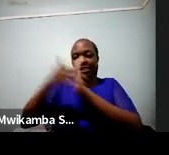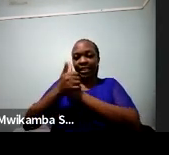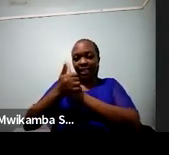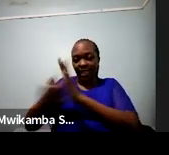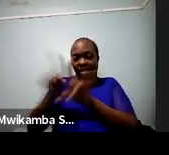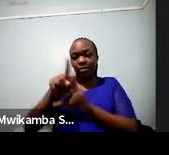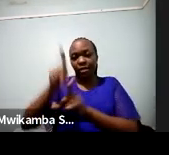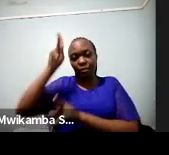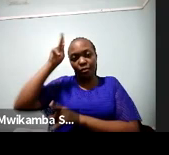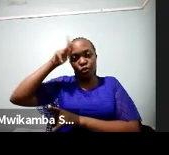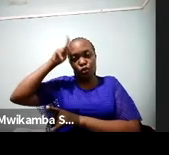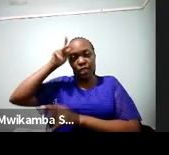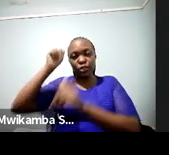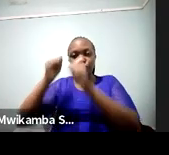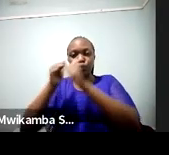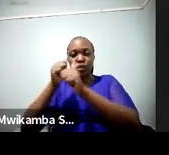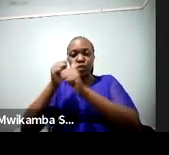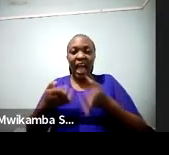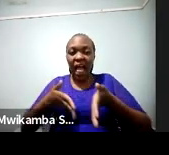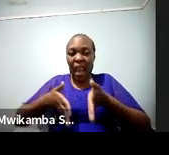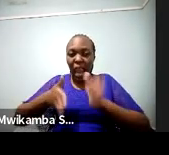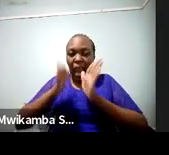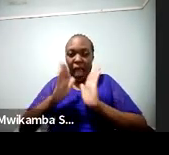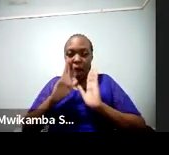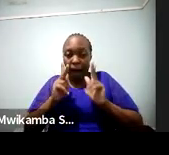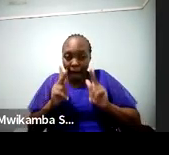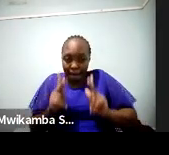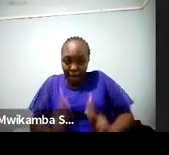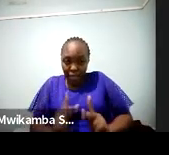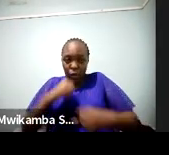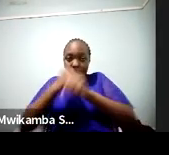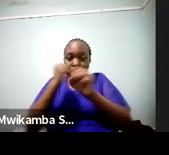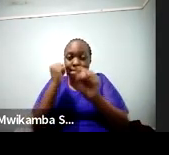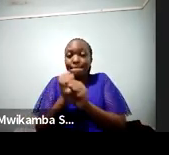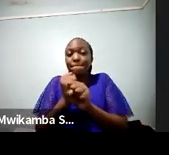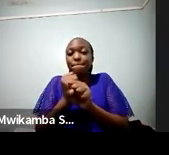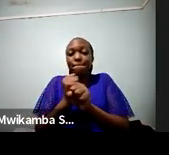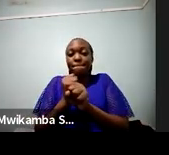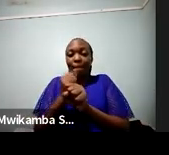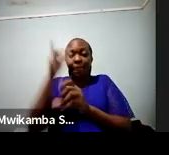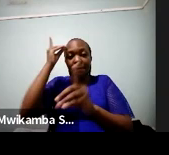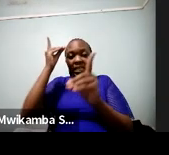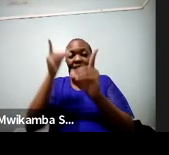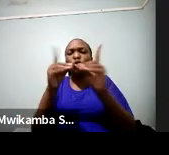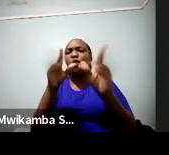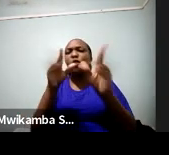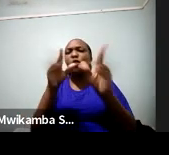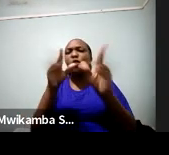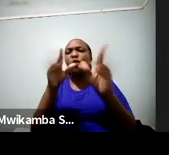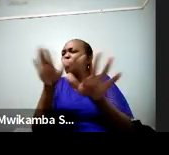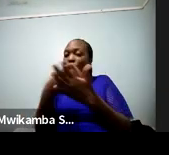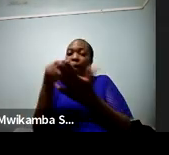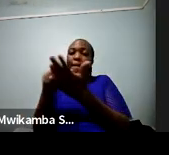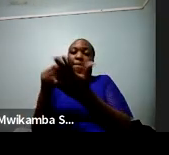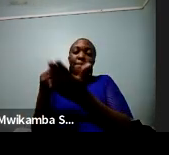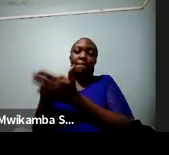make informed and effective decisions of all their financial resources. Later on, we'll talk about the financial resources